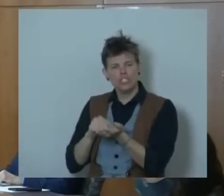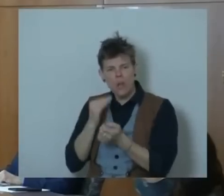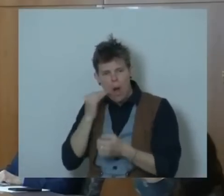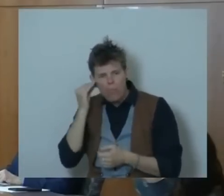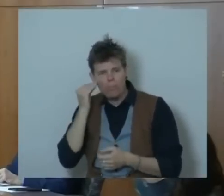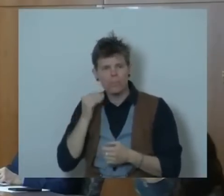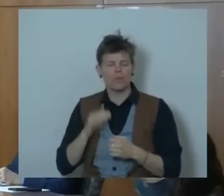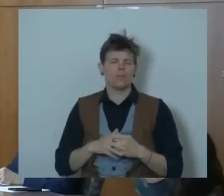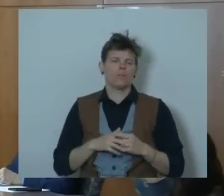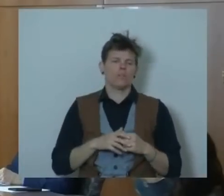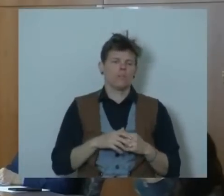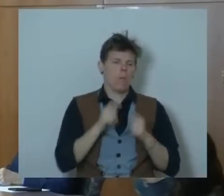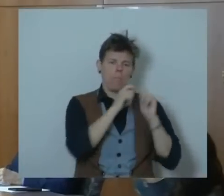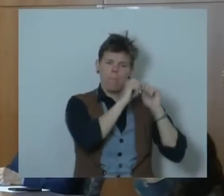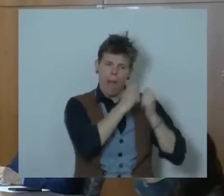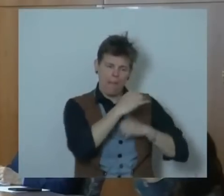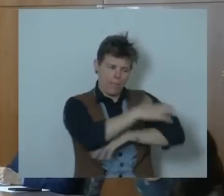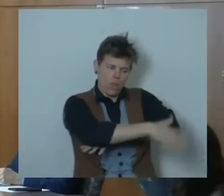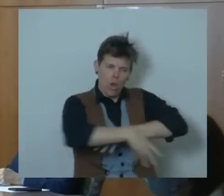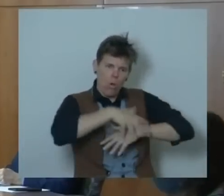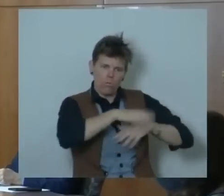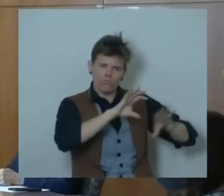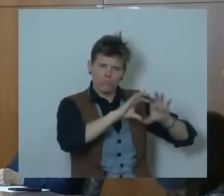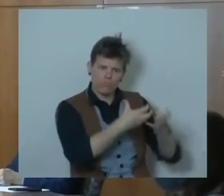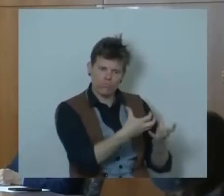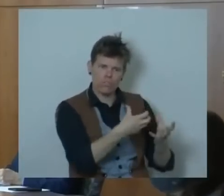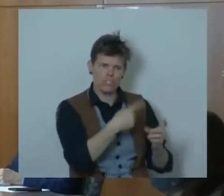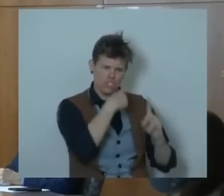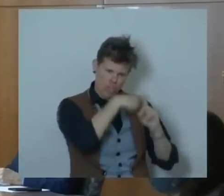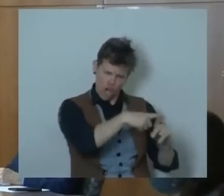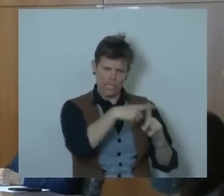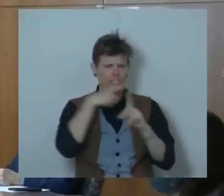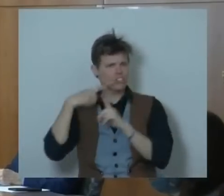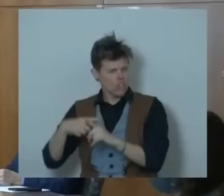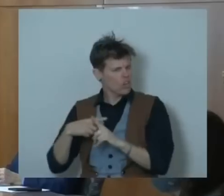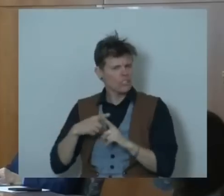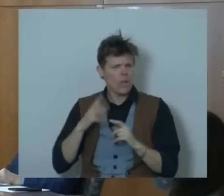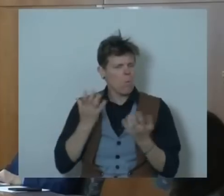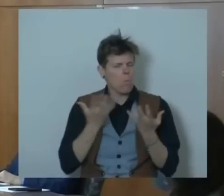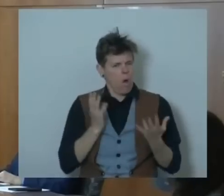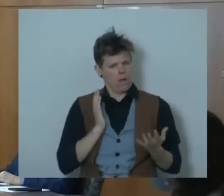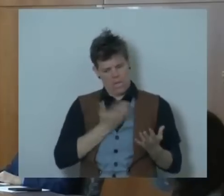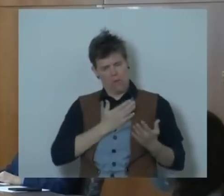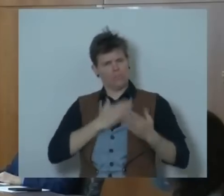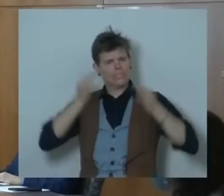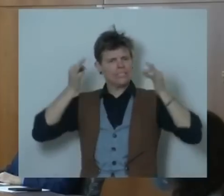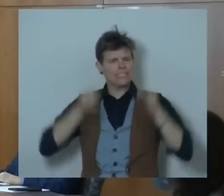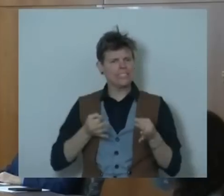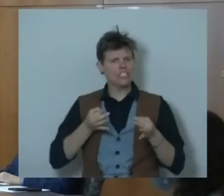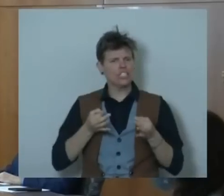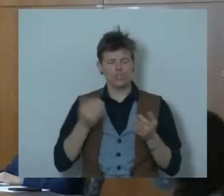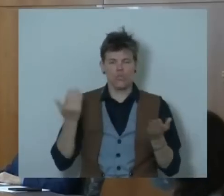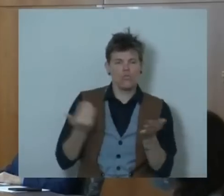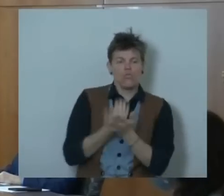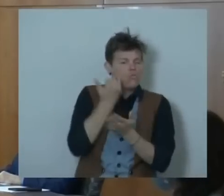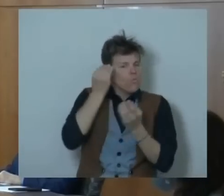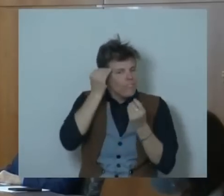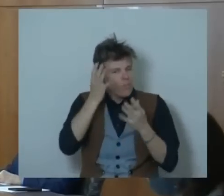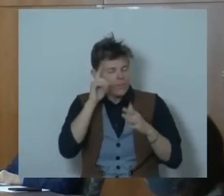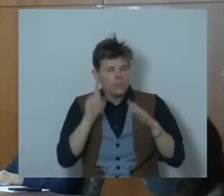that's affirming some of the precautions that have been made, whether there's any new actionable information coming out of